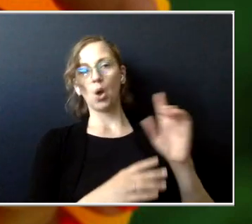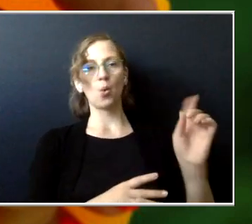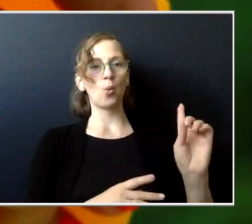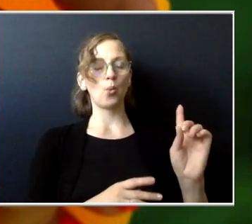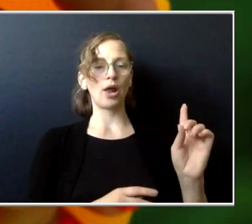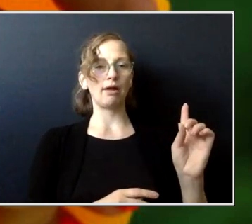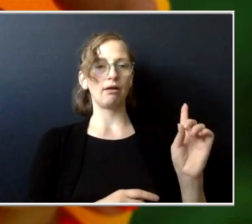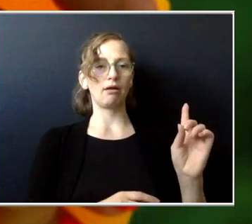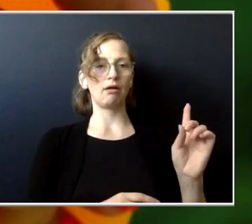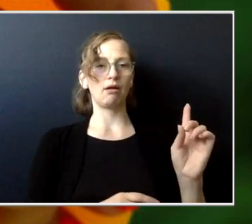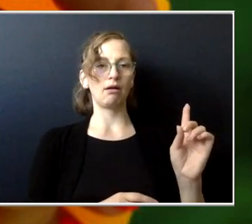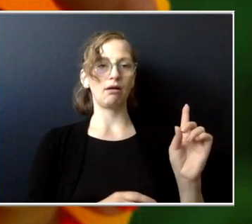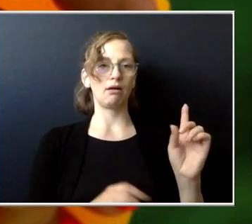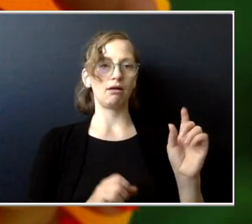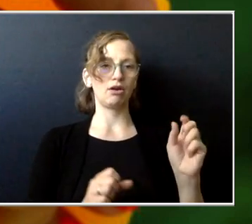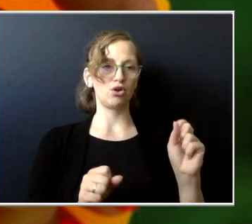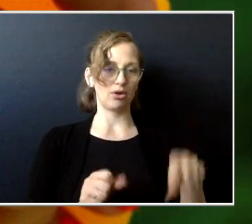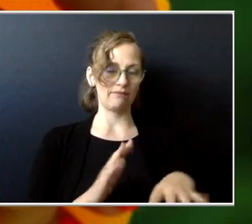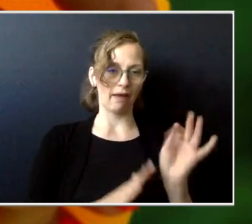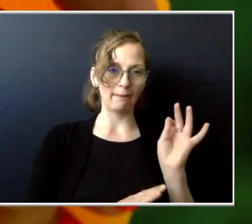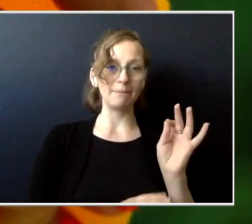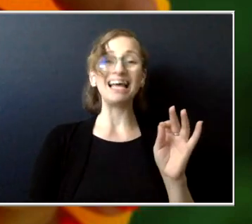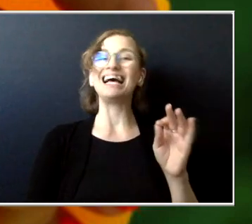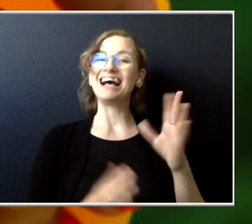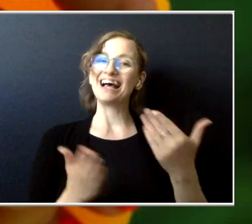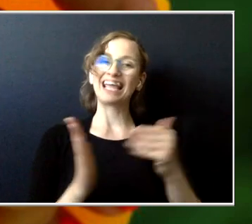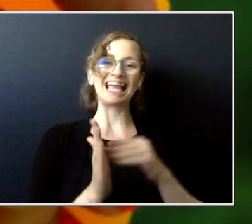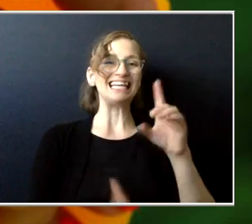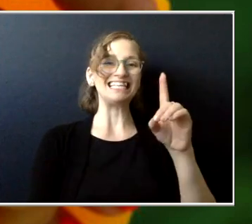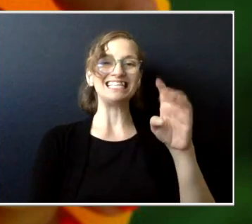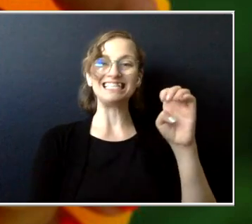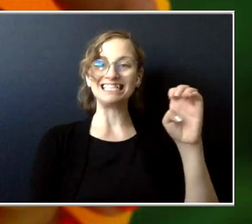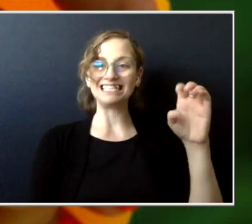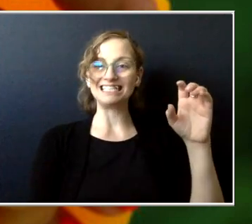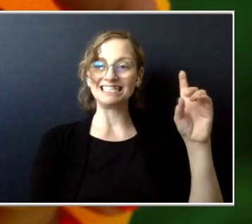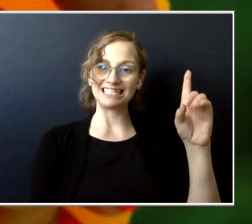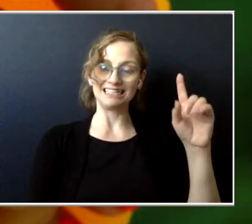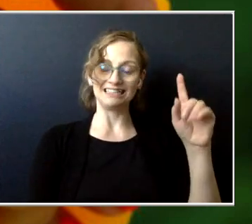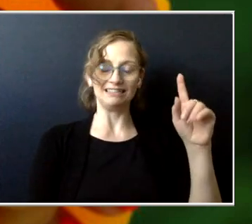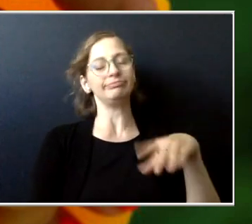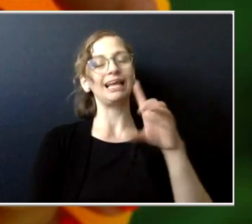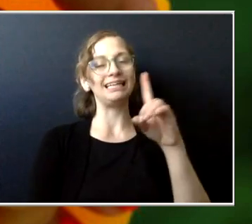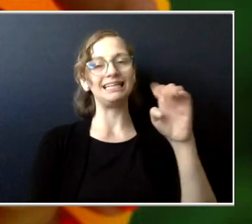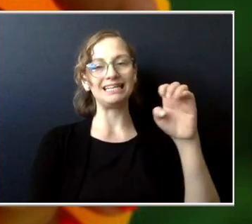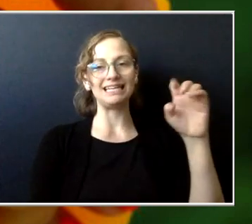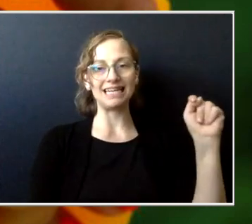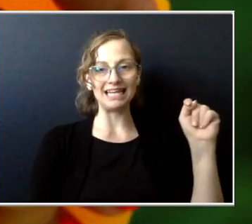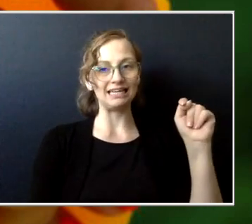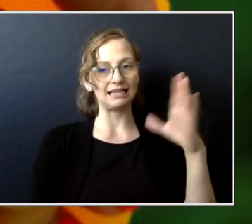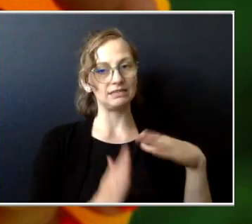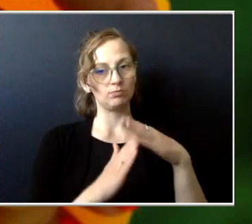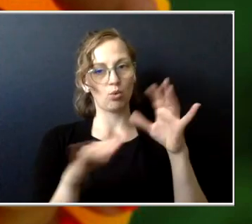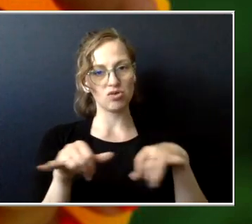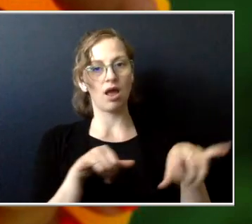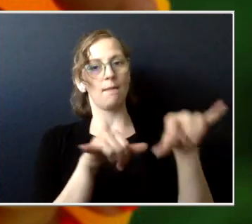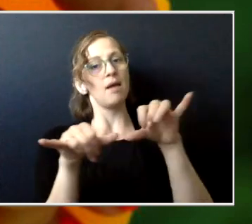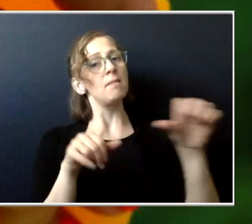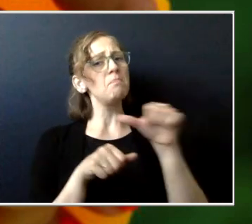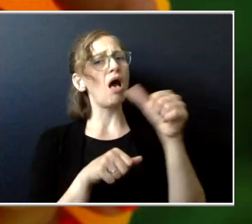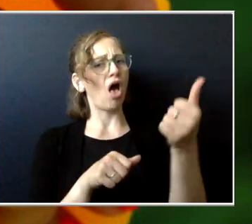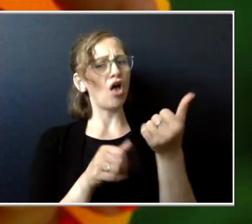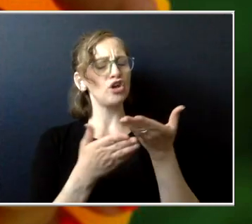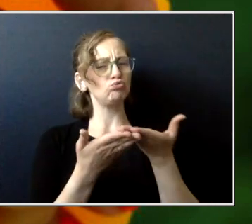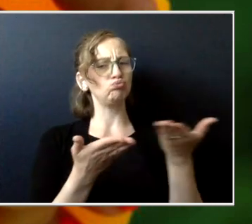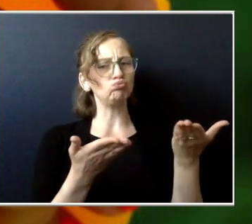substances. Again, DEET is probably the most common one that we are all aware of, but there are other substances as well that work well as insect